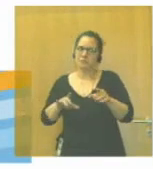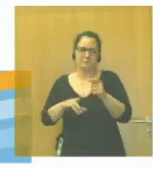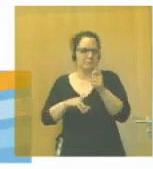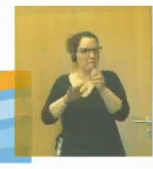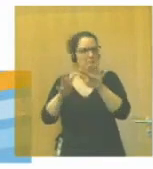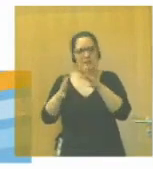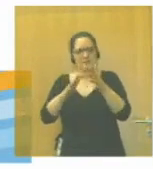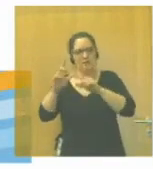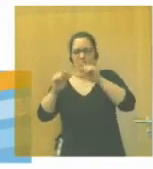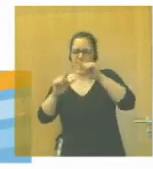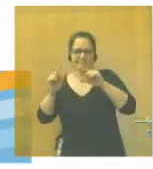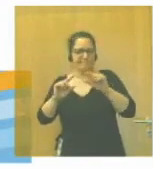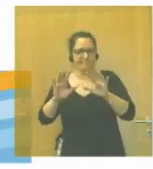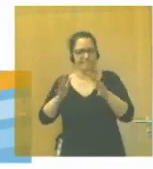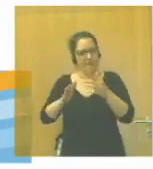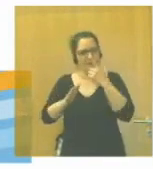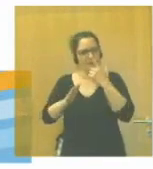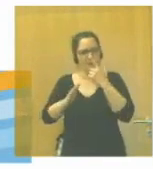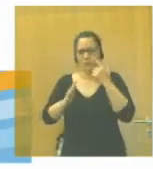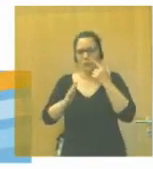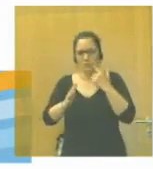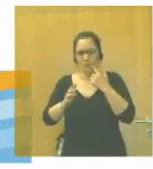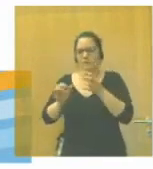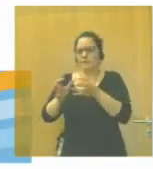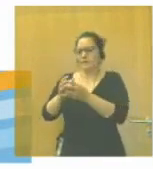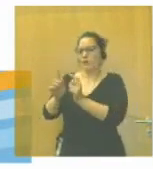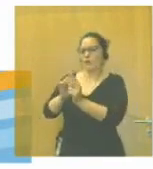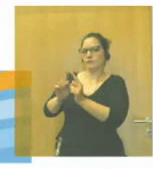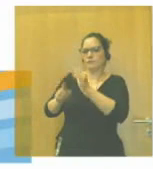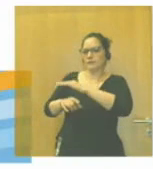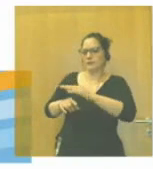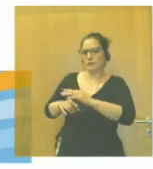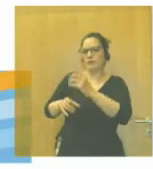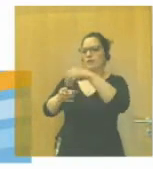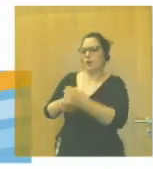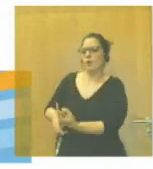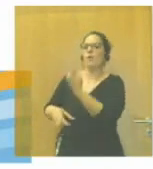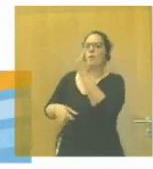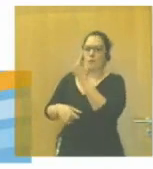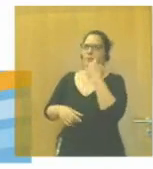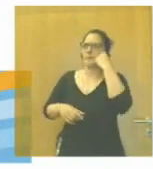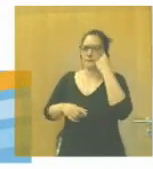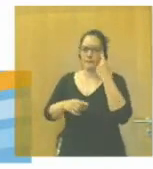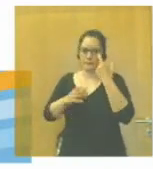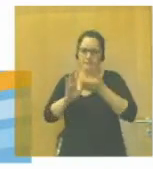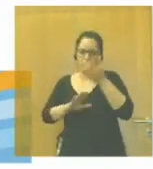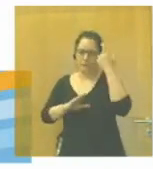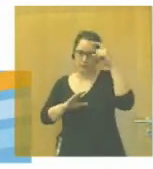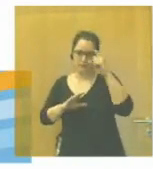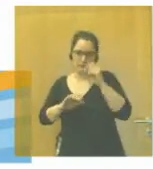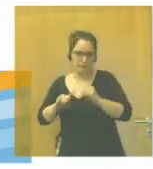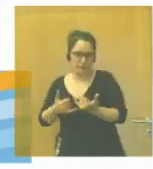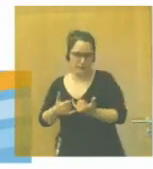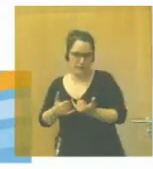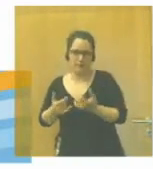think our statistics are relatively similar to yours. But again, if we can't focus exclusively on, when we think about suicide